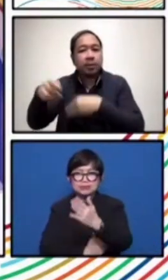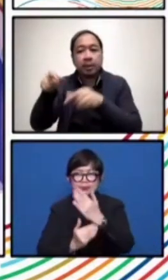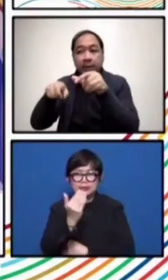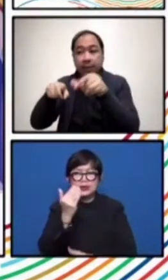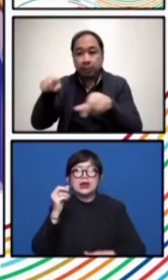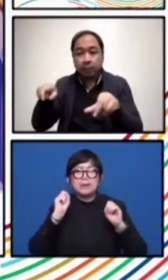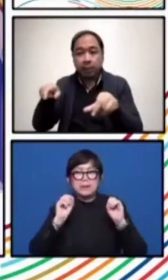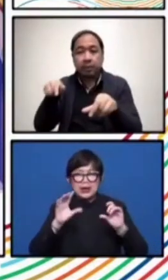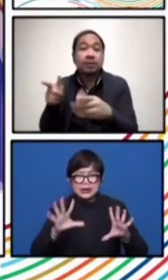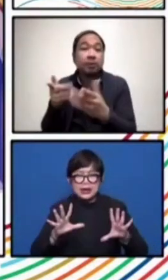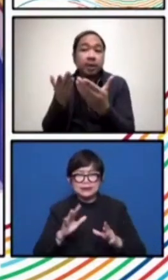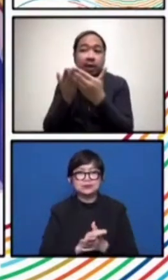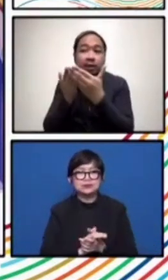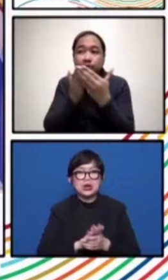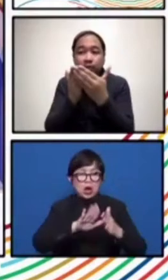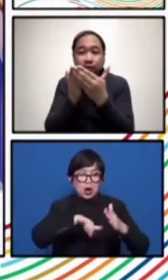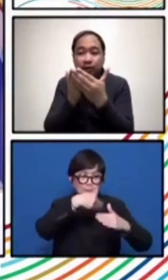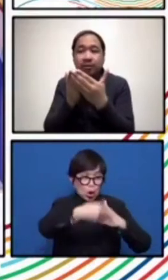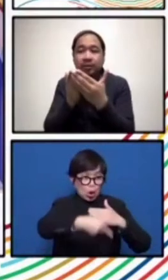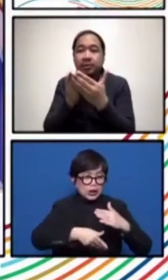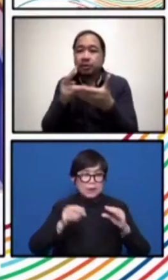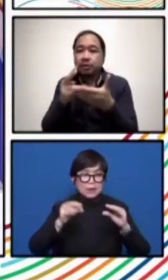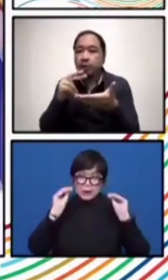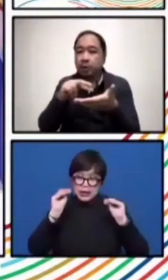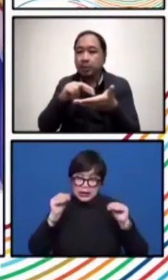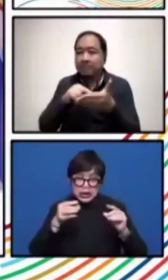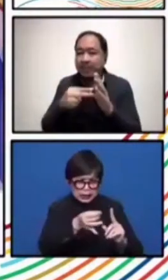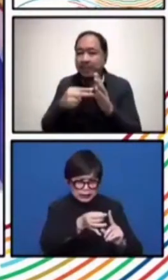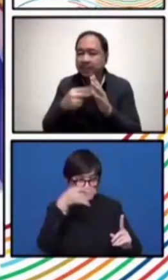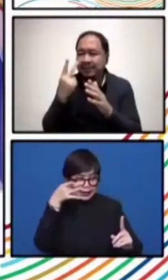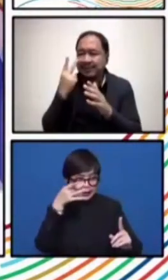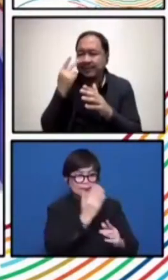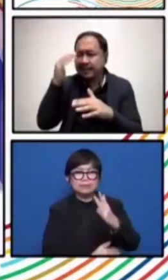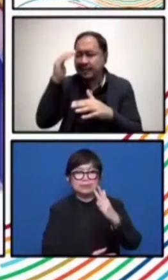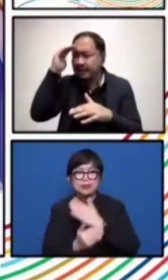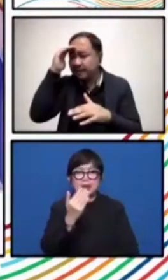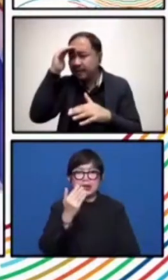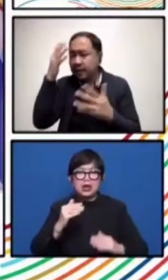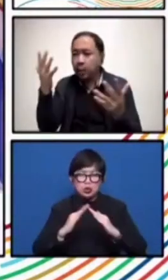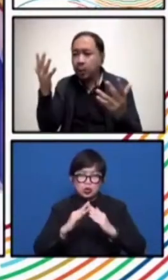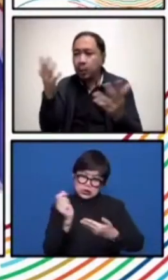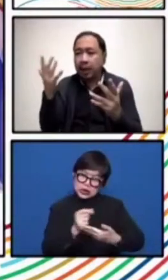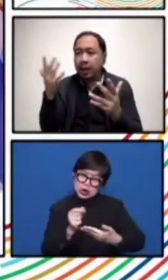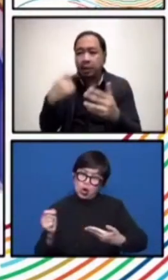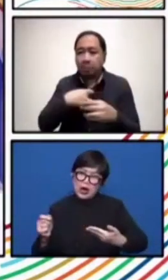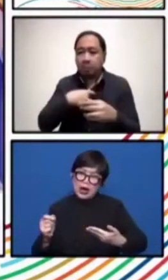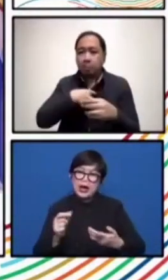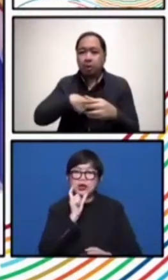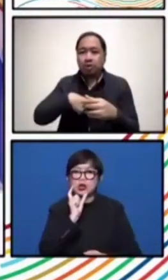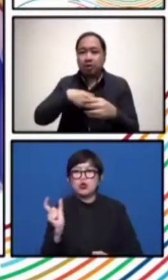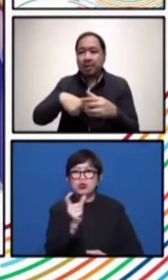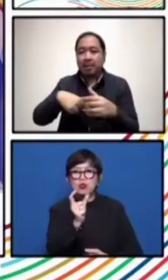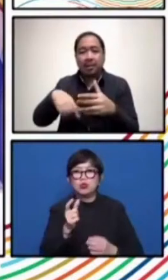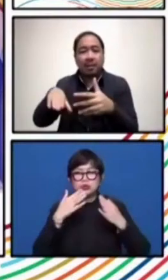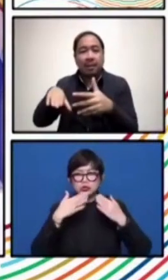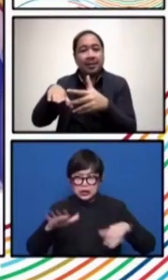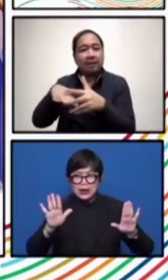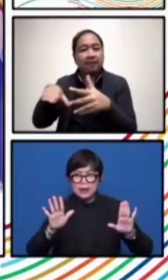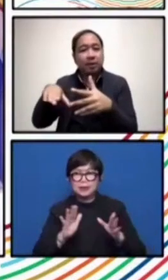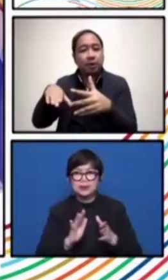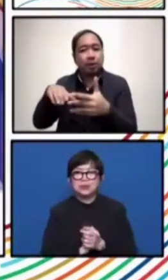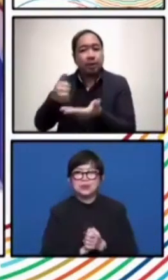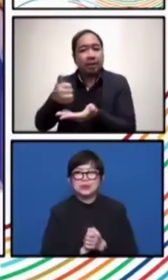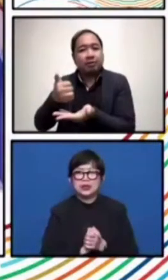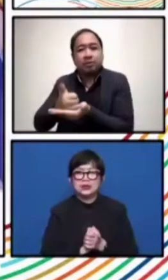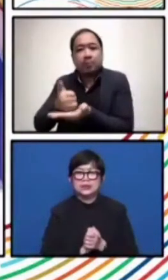level so identified personal interventions and work is been done for that